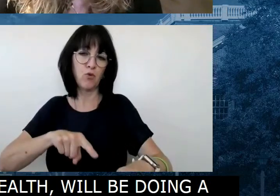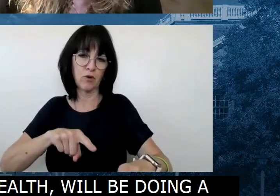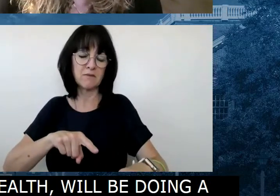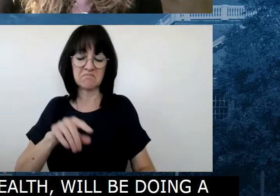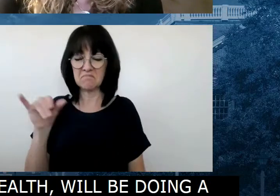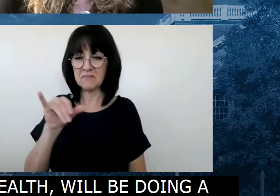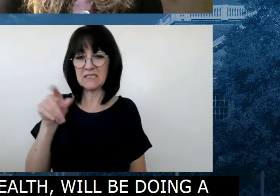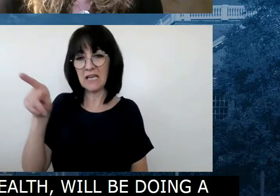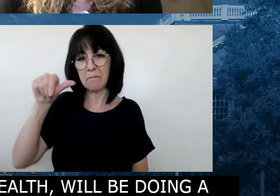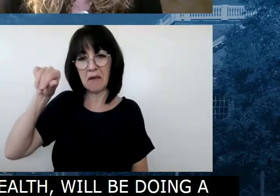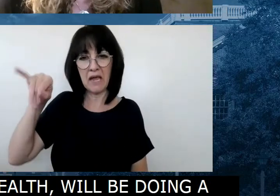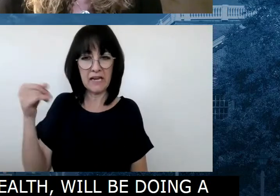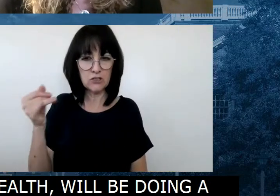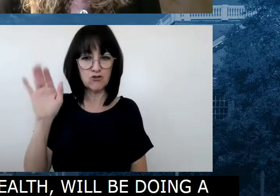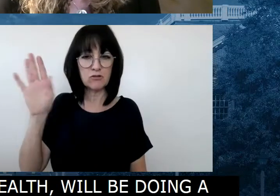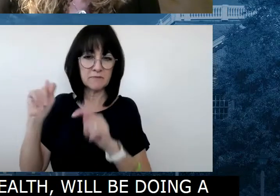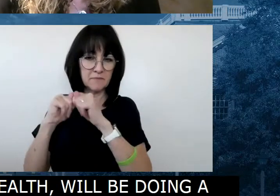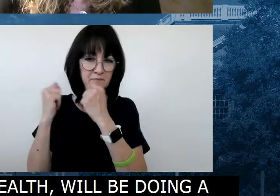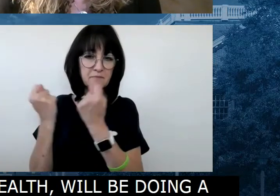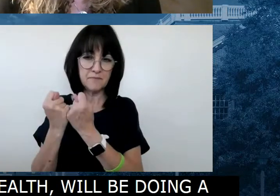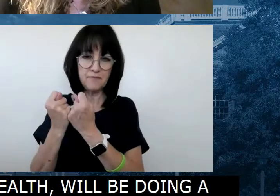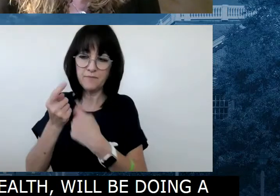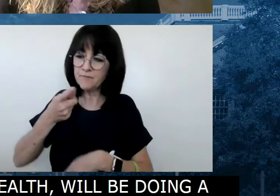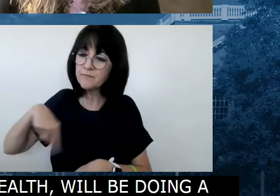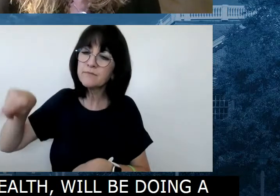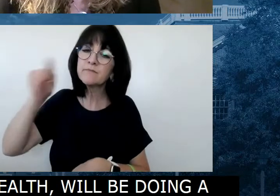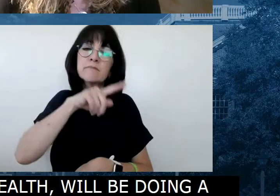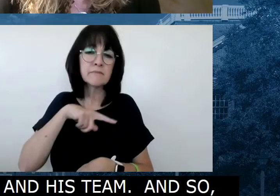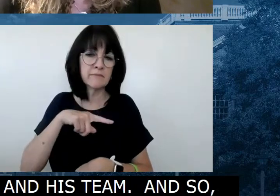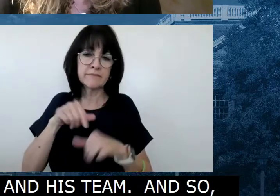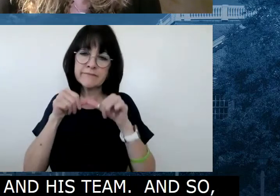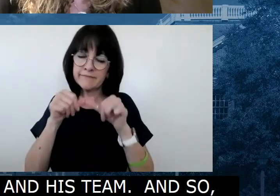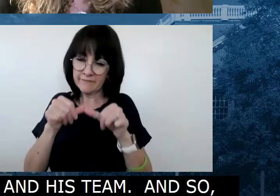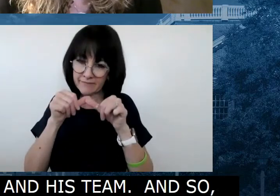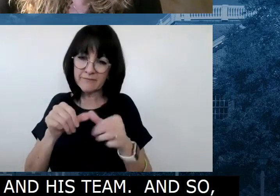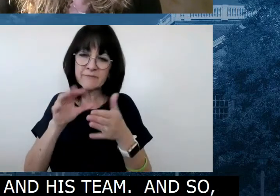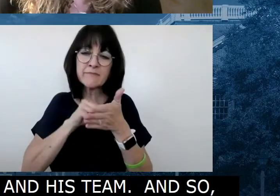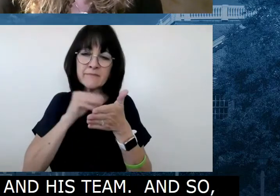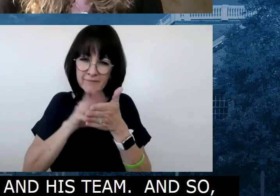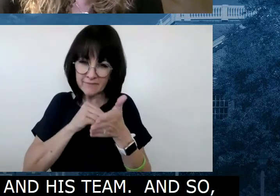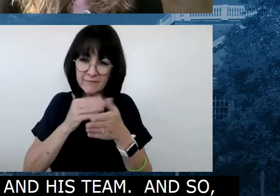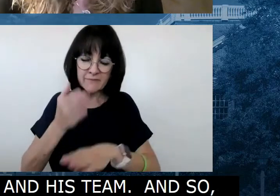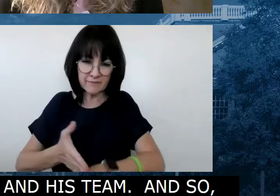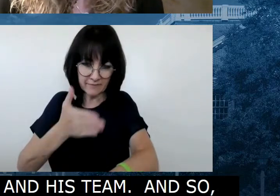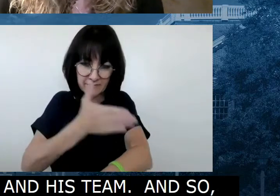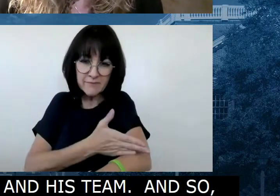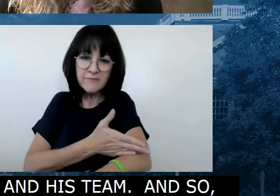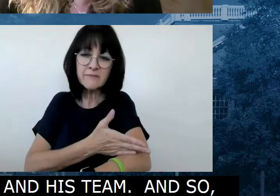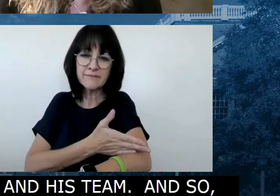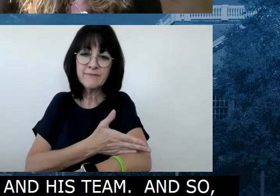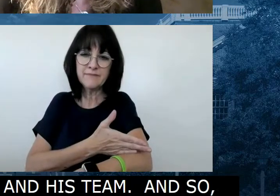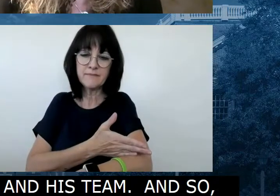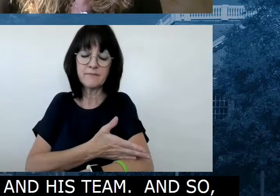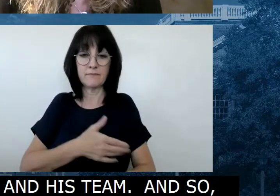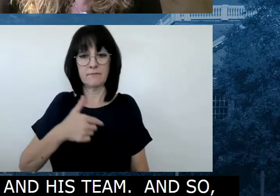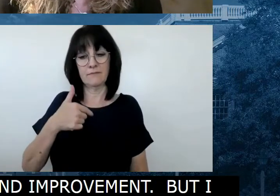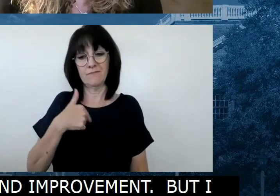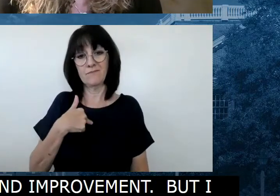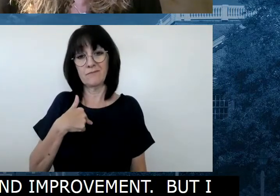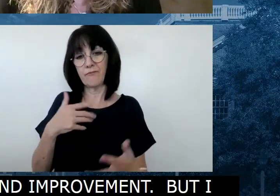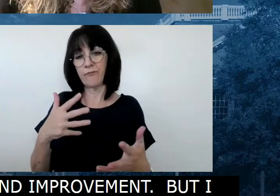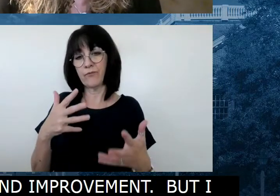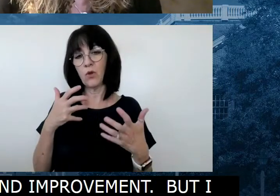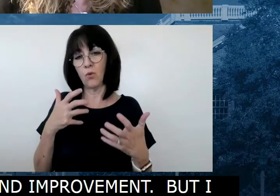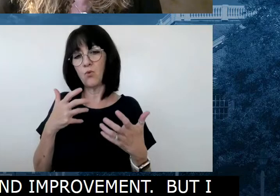team, and so we're all about constant learning and improvement. But I just want to take the